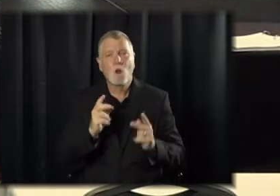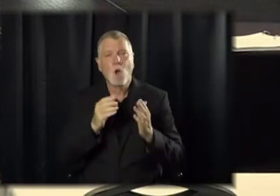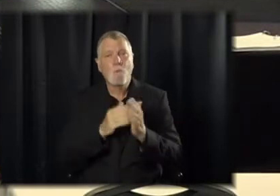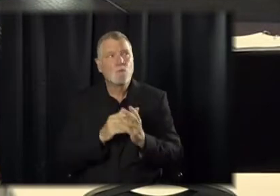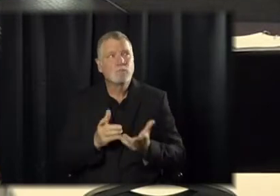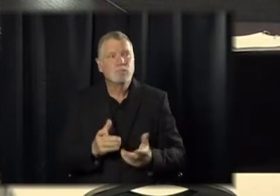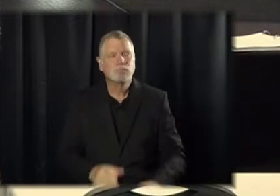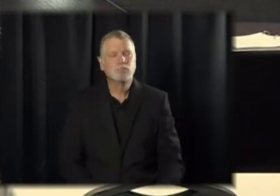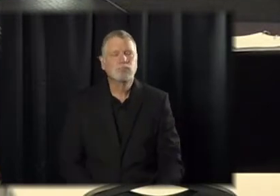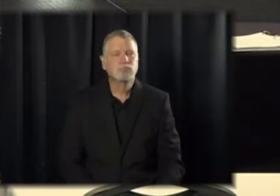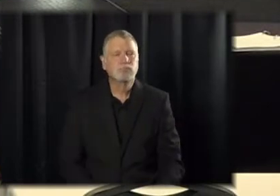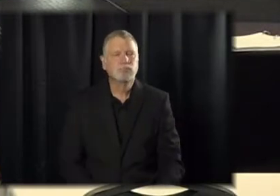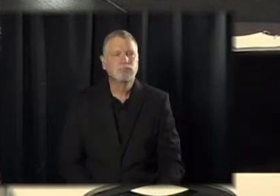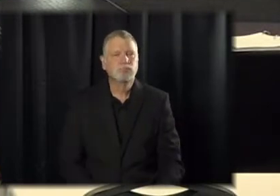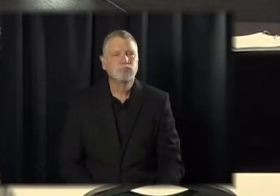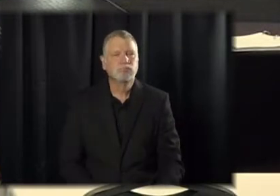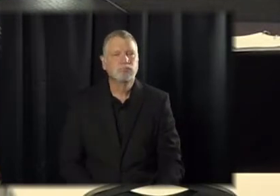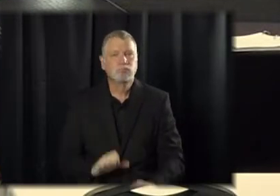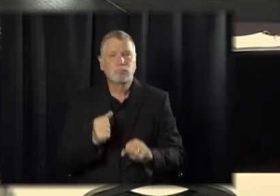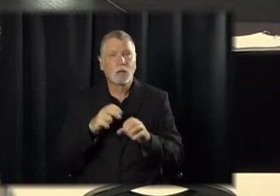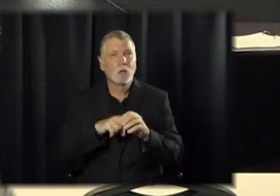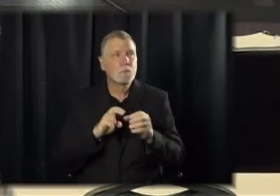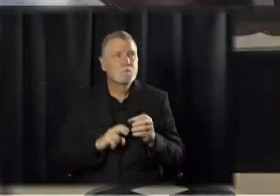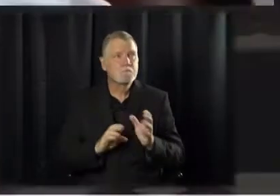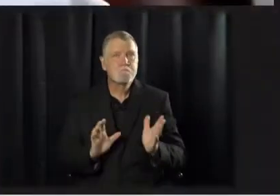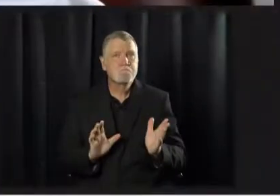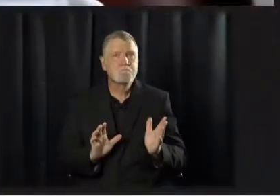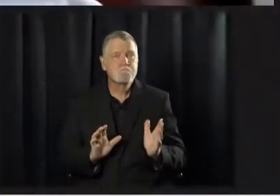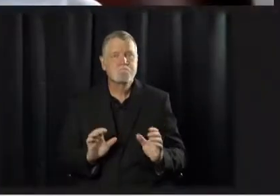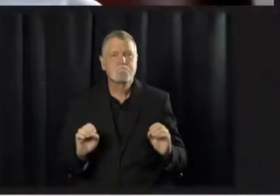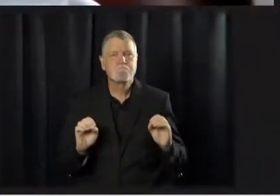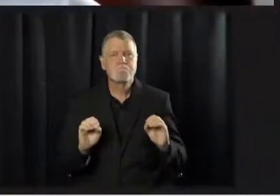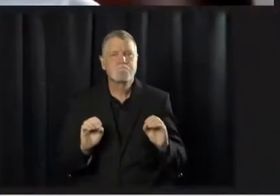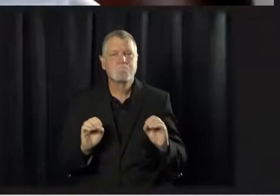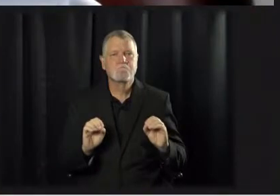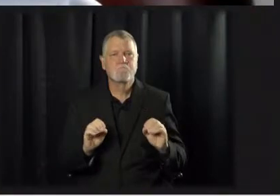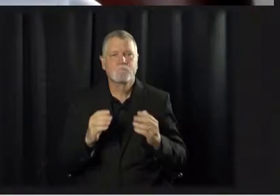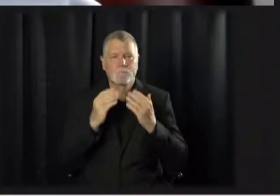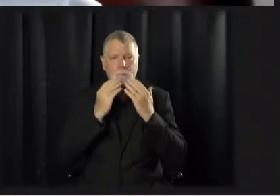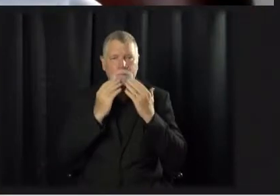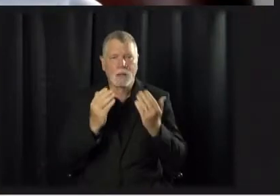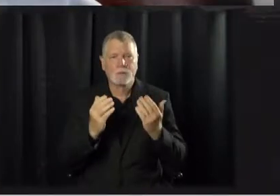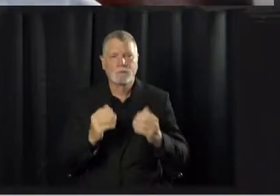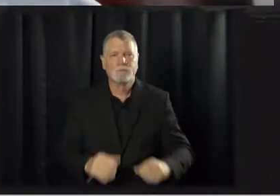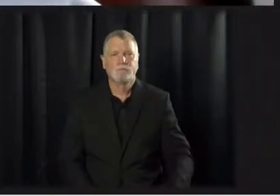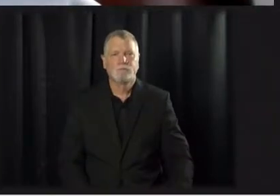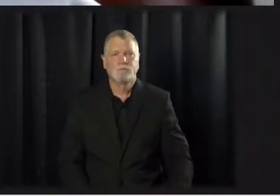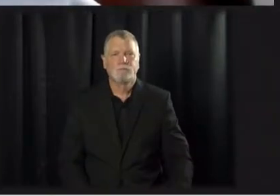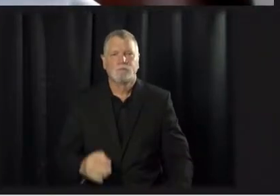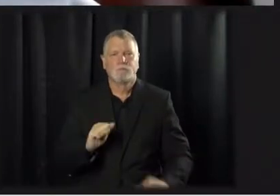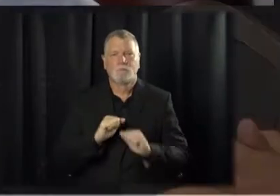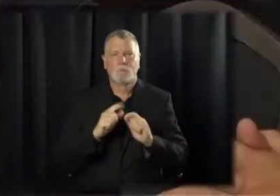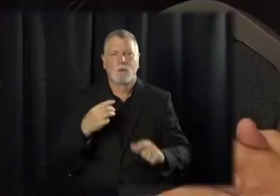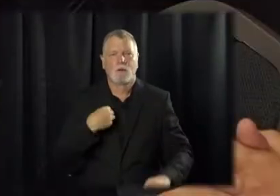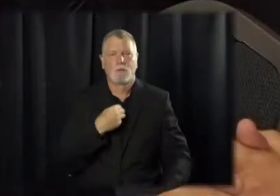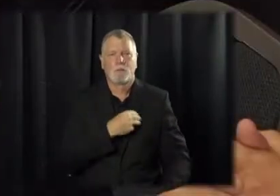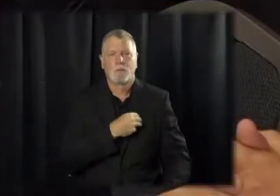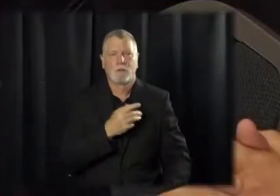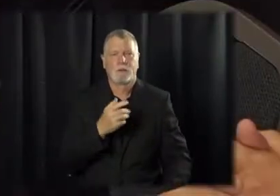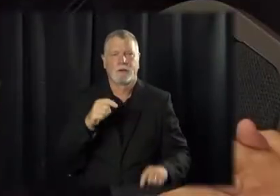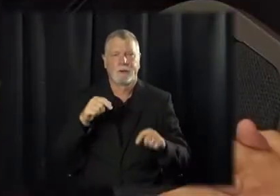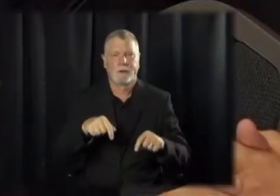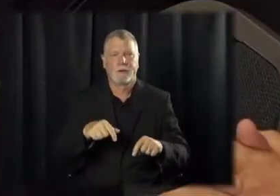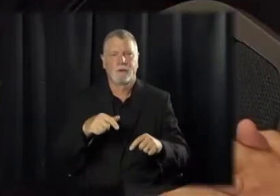opposed? Any abstentions? Thank you. So all the members